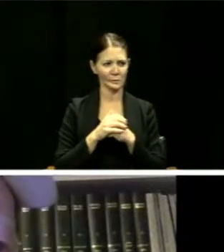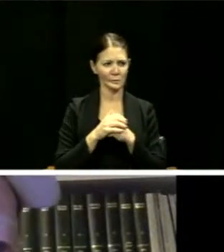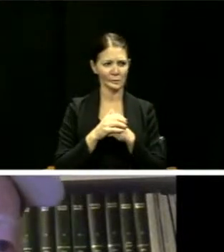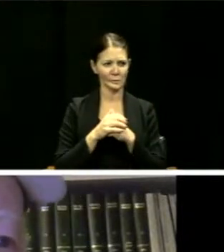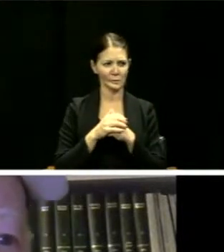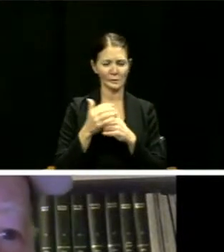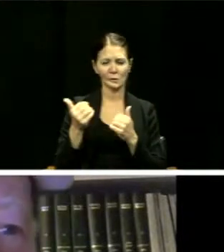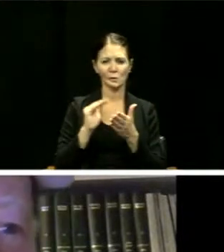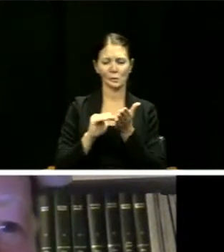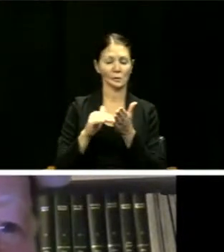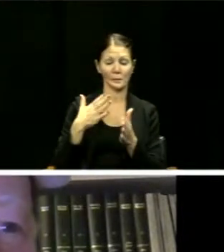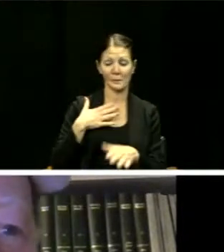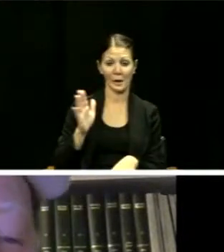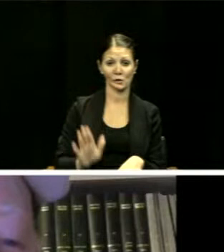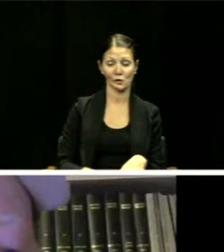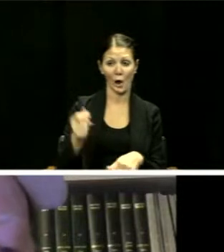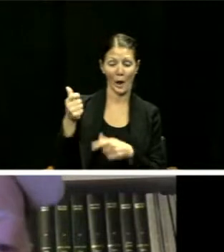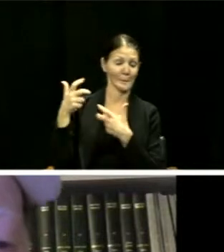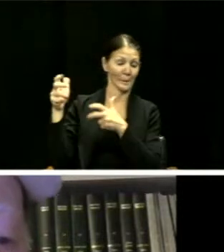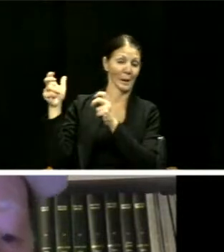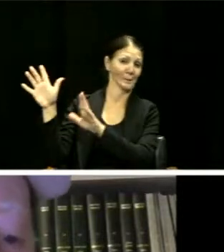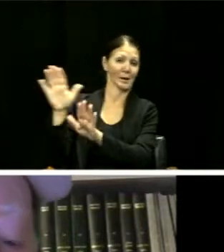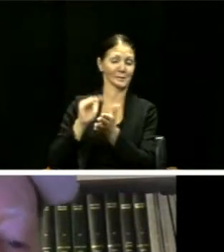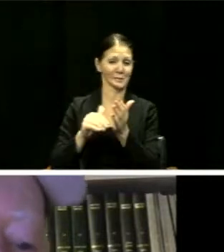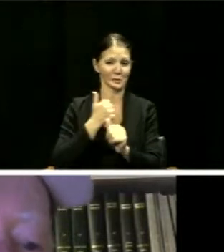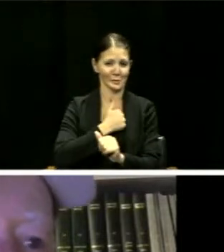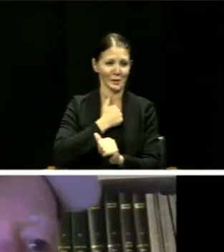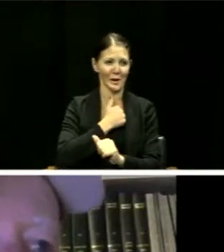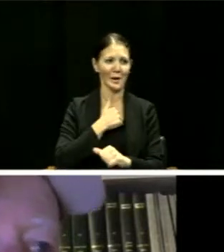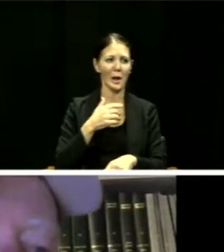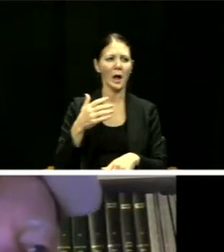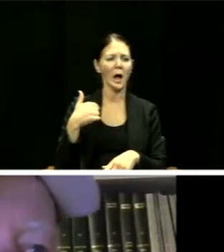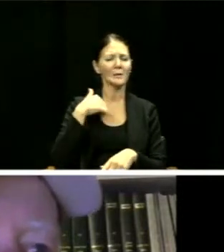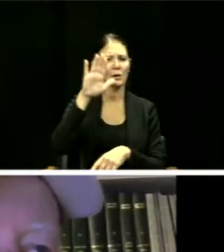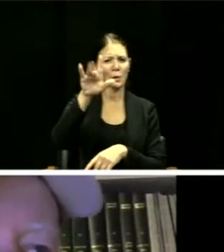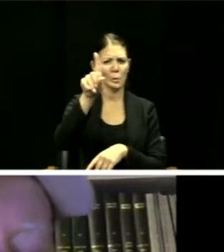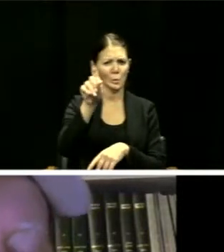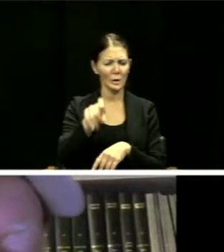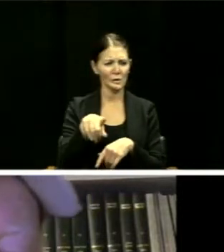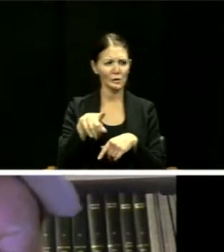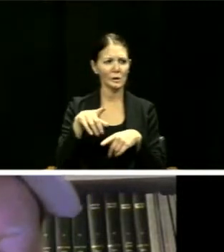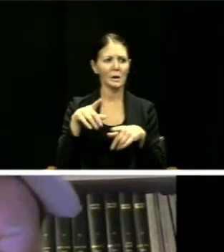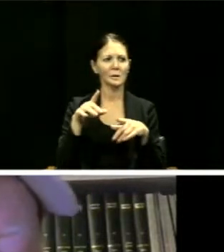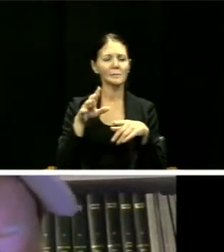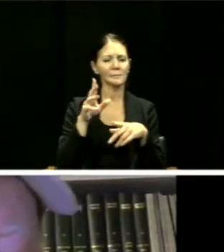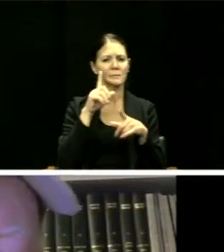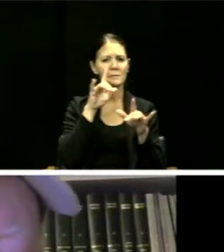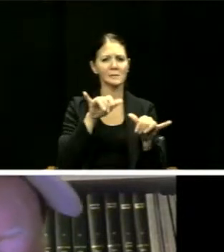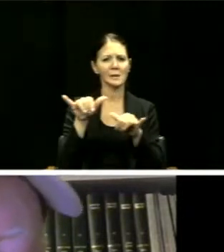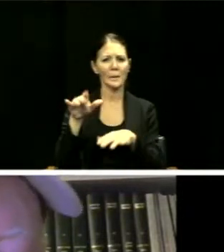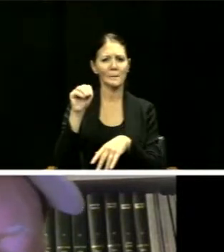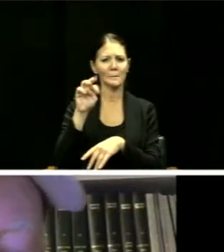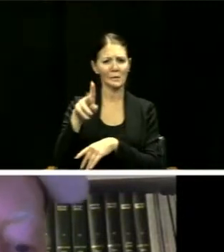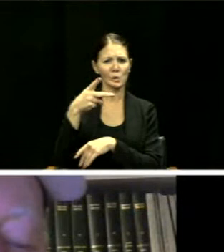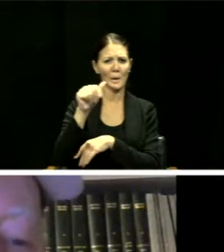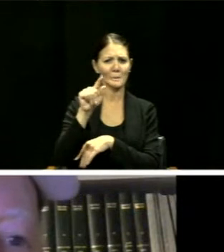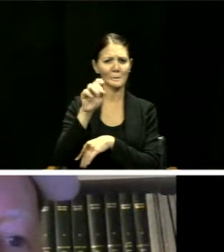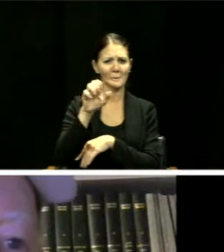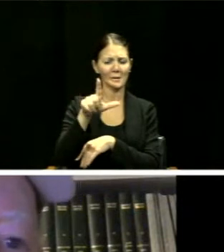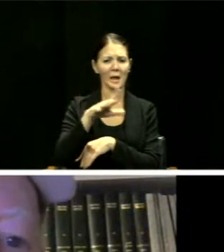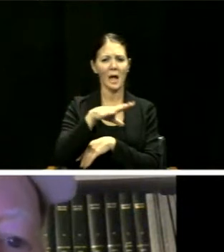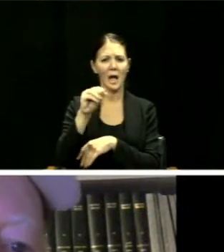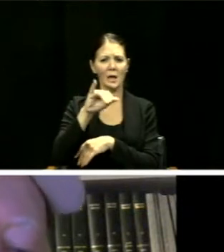a dog going crazy in the background. My question follows Mr. Patel's and I believe